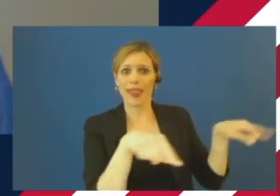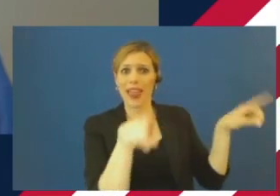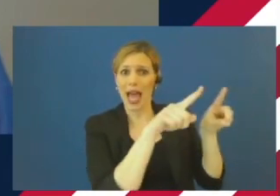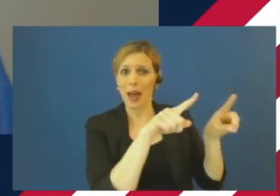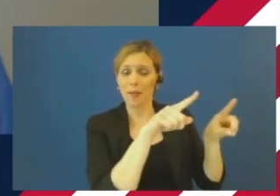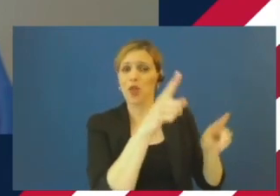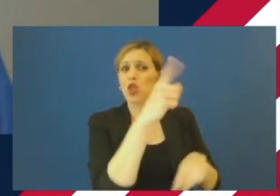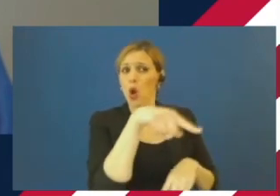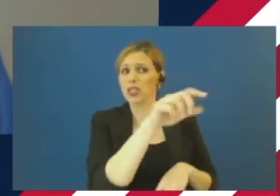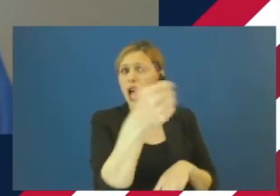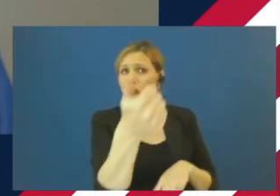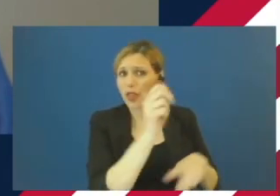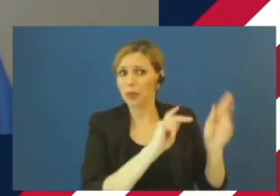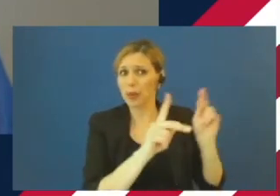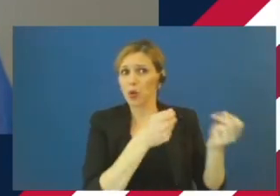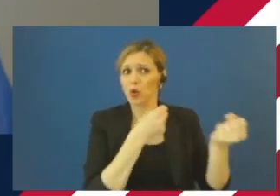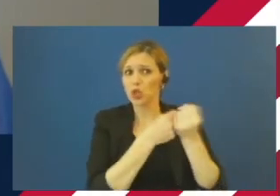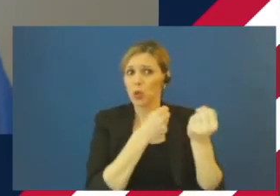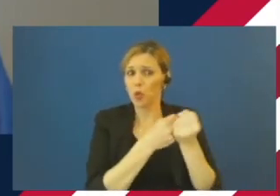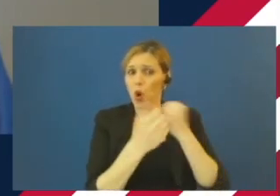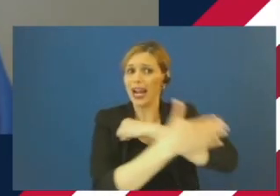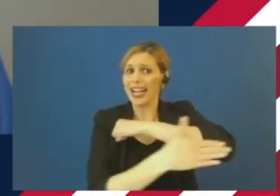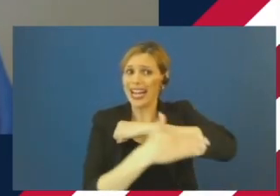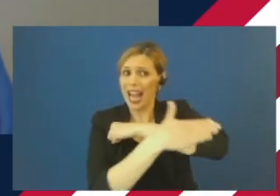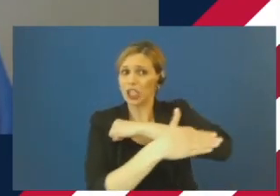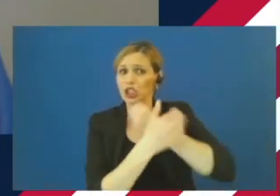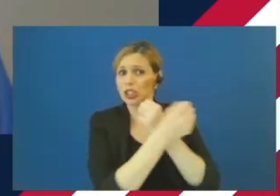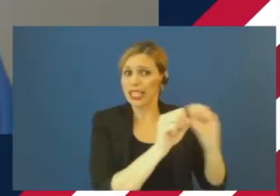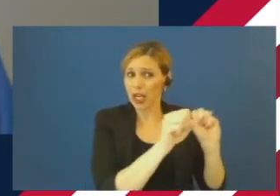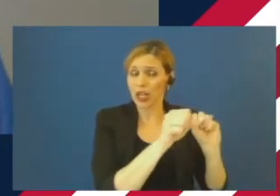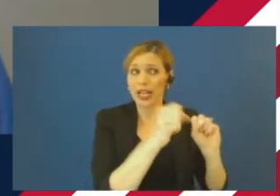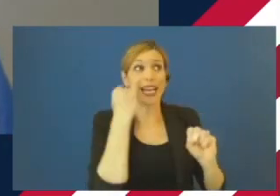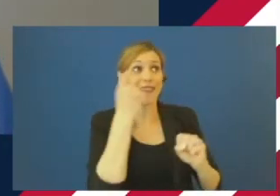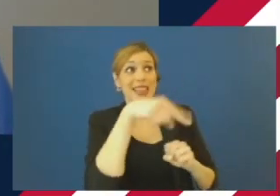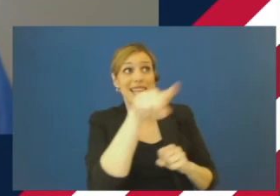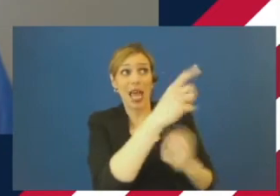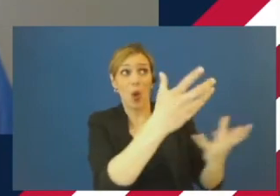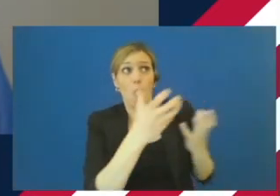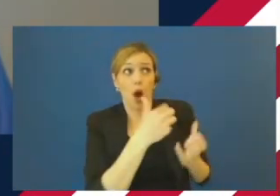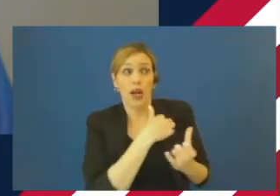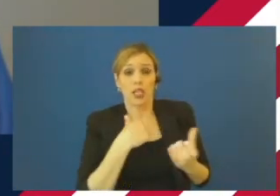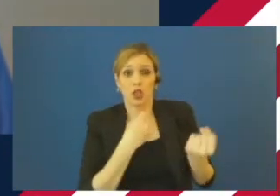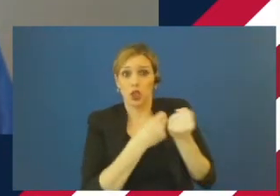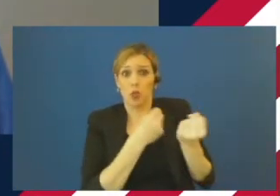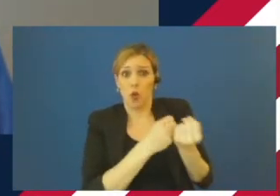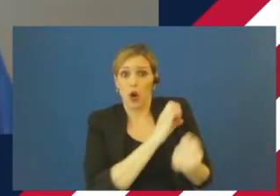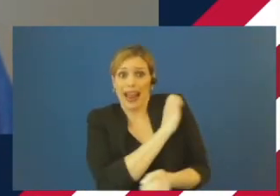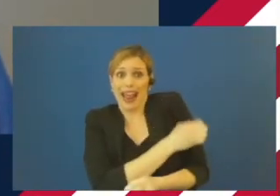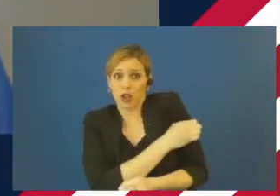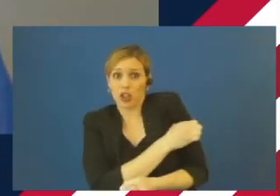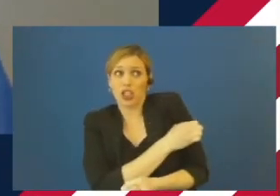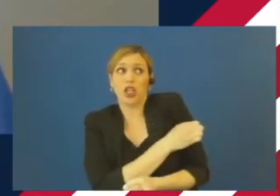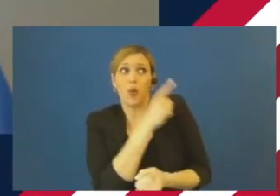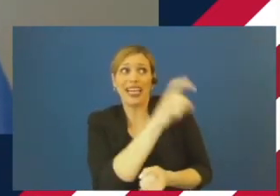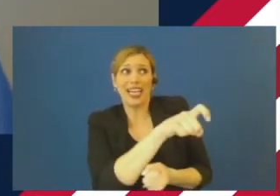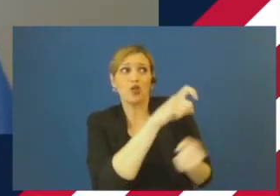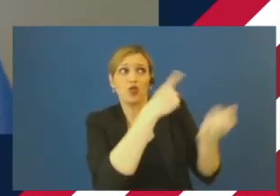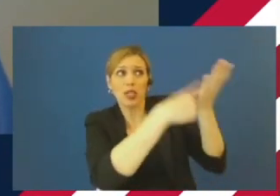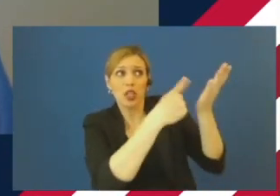security and want us to have energy security, whether it's constituencies, conservative constituencies like